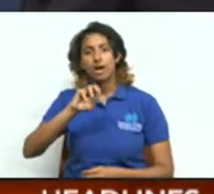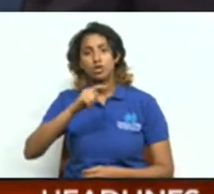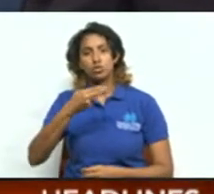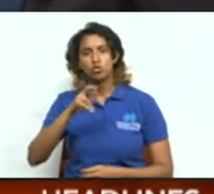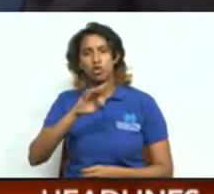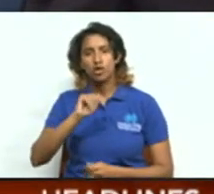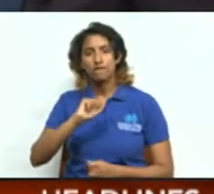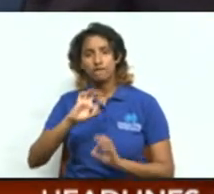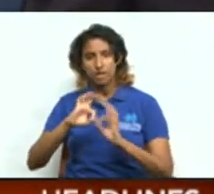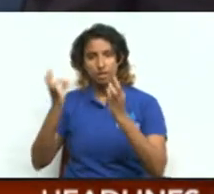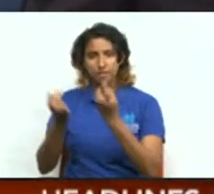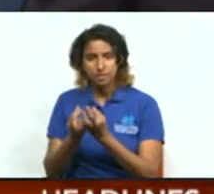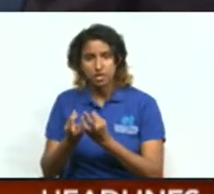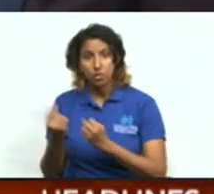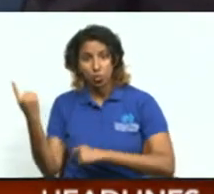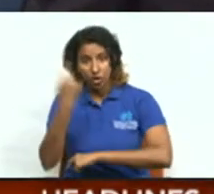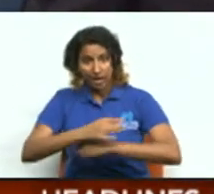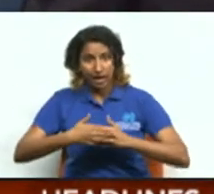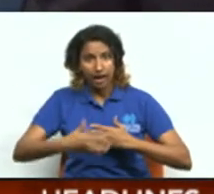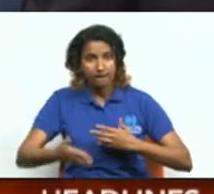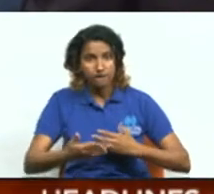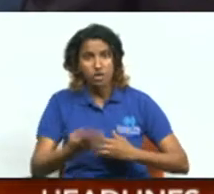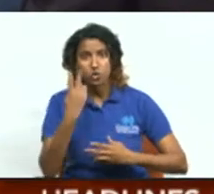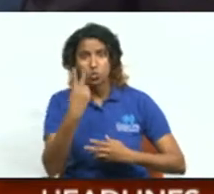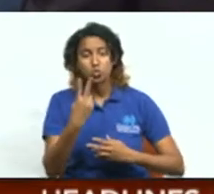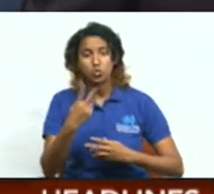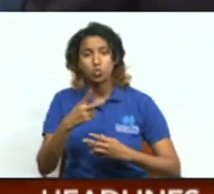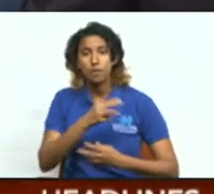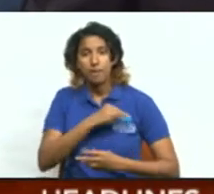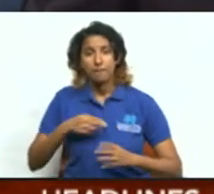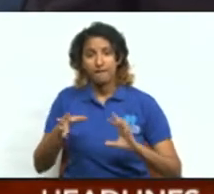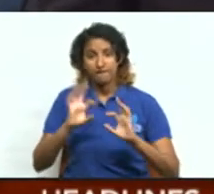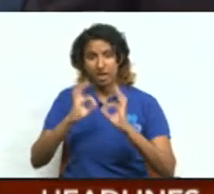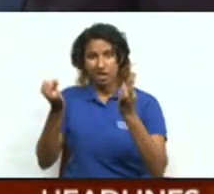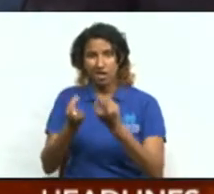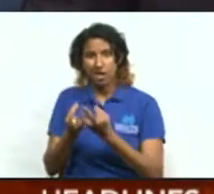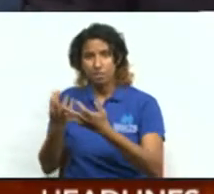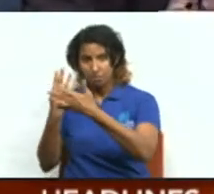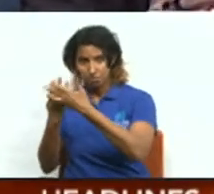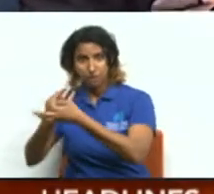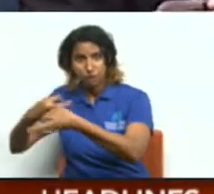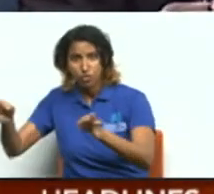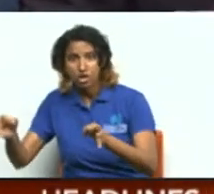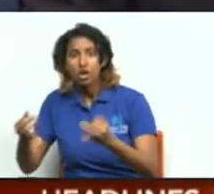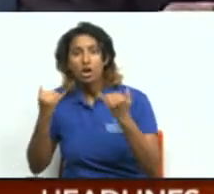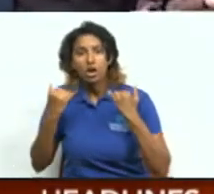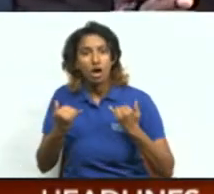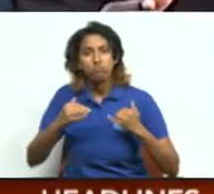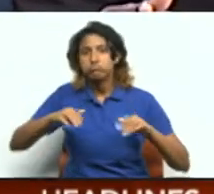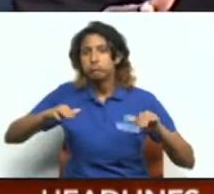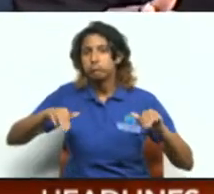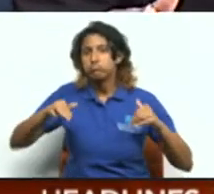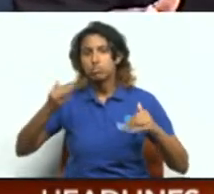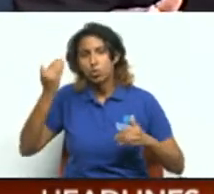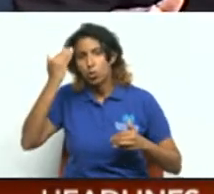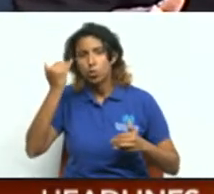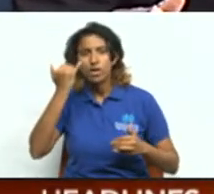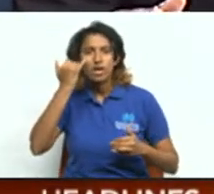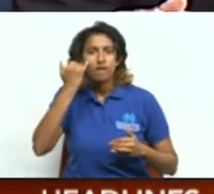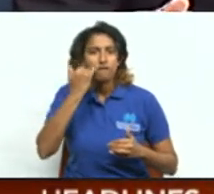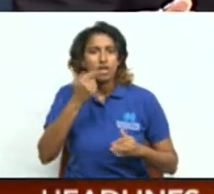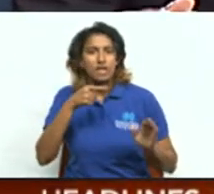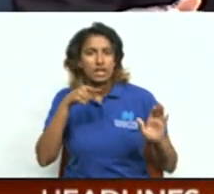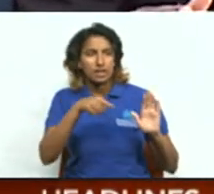two relatives were released from police custody, we understand there is now uncertainty about the identity and the gender of the body discovered at